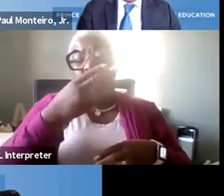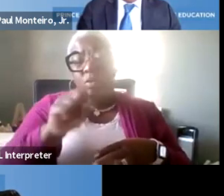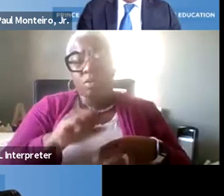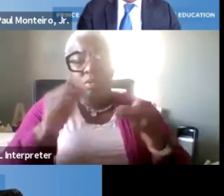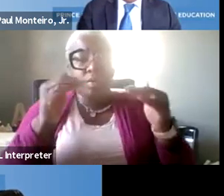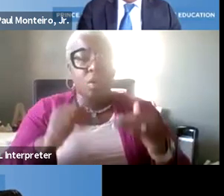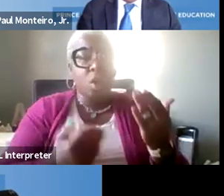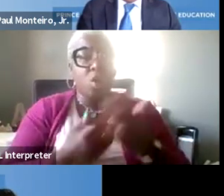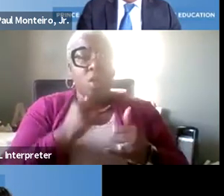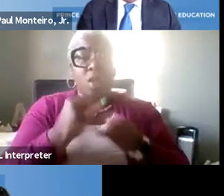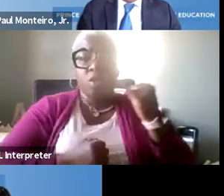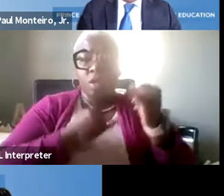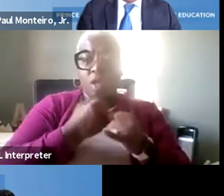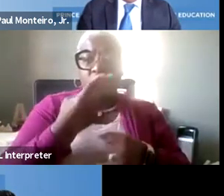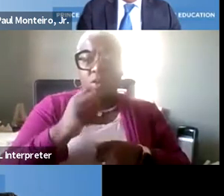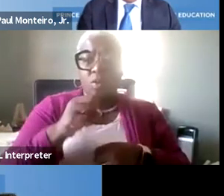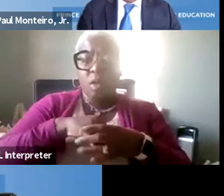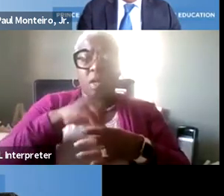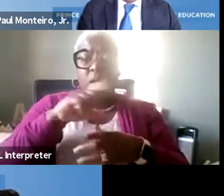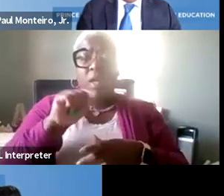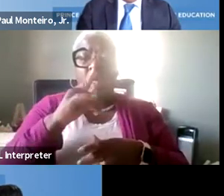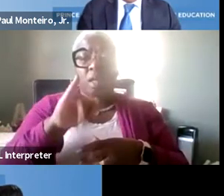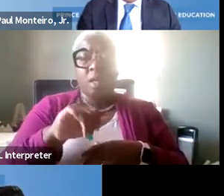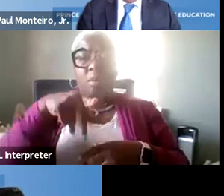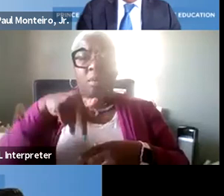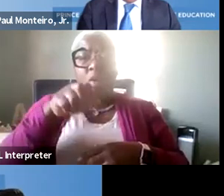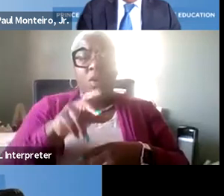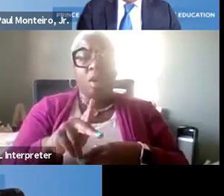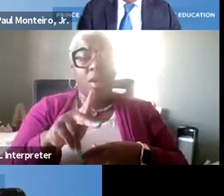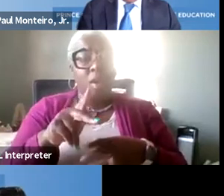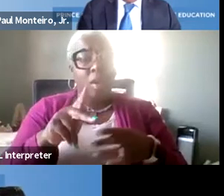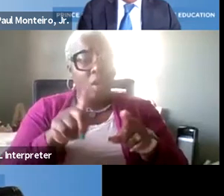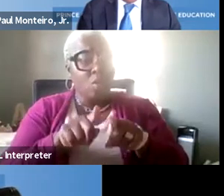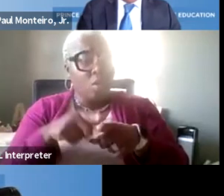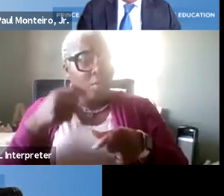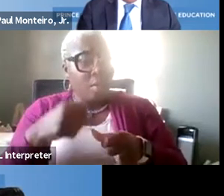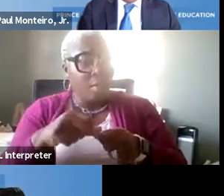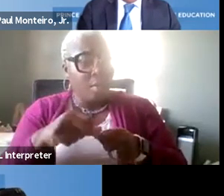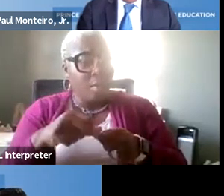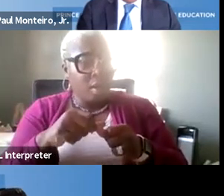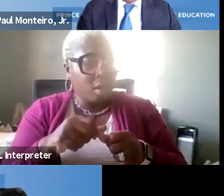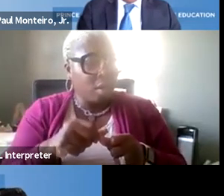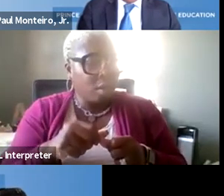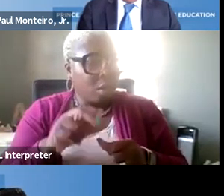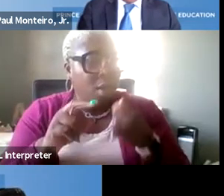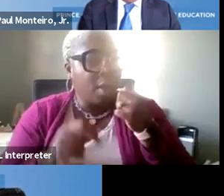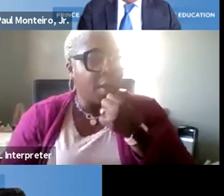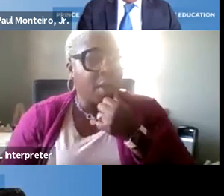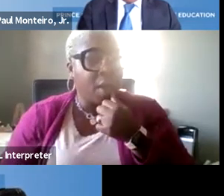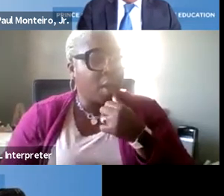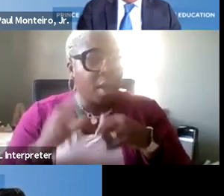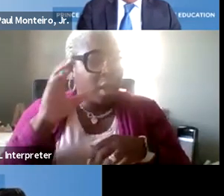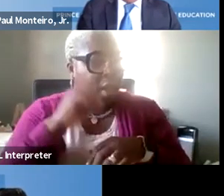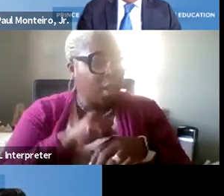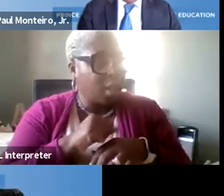new International High School at Langley Park. In closing, keep in mind that this CIP addresses overutilization in areas that